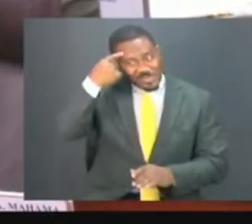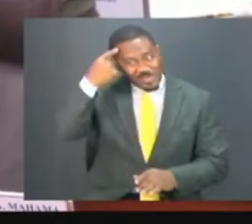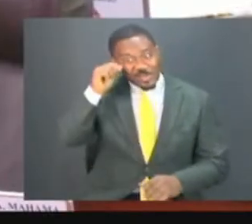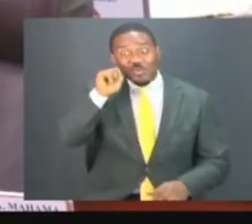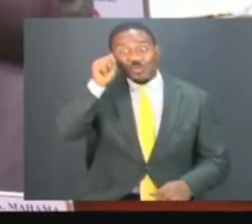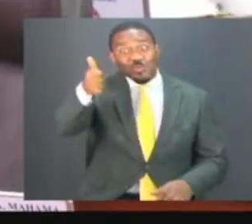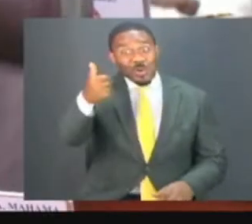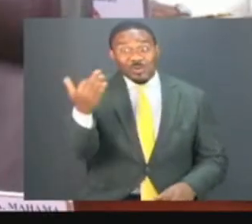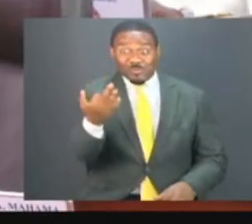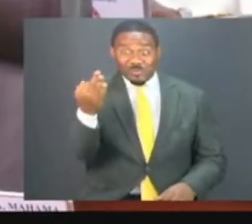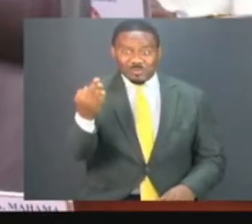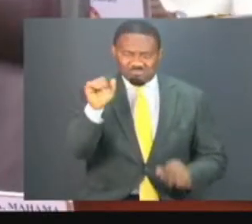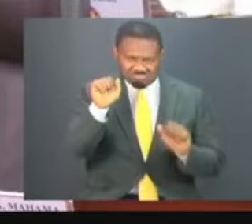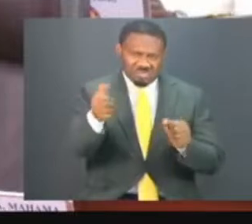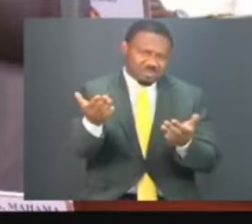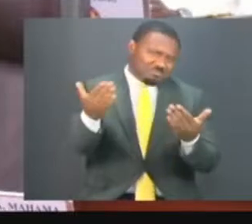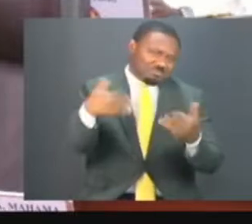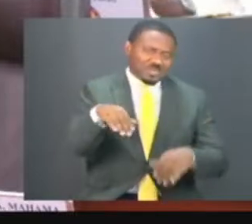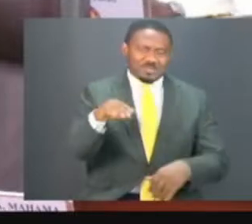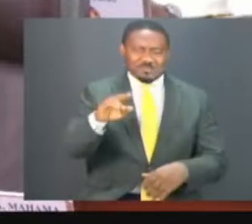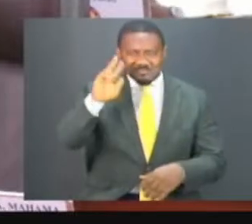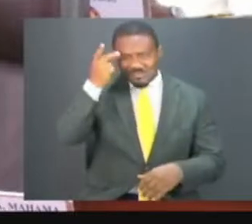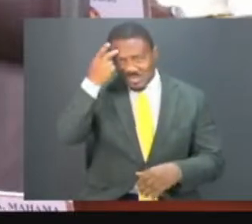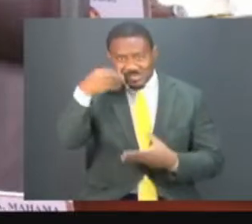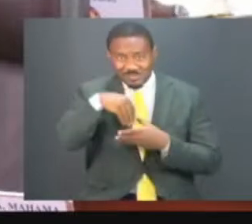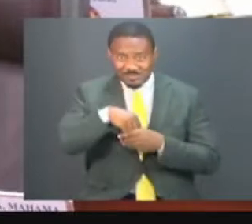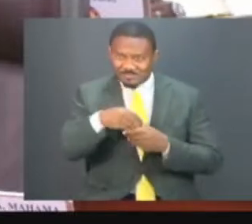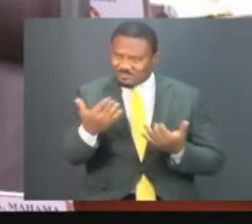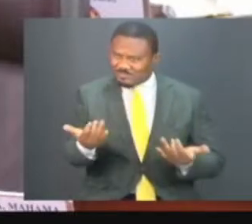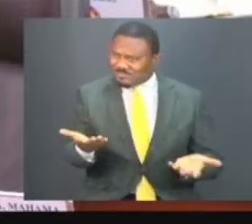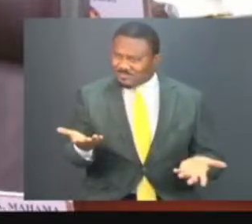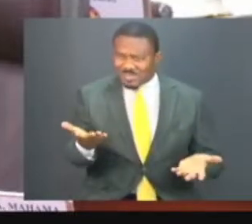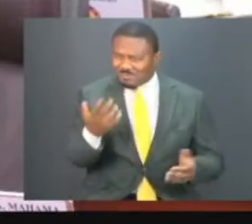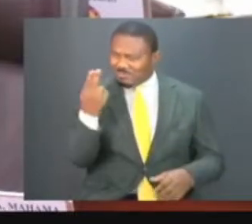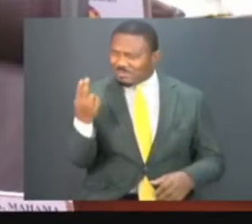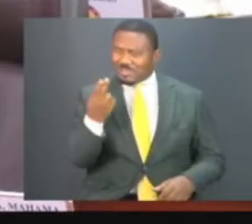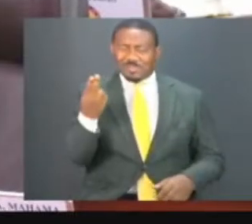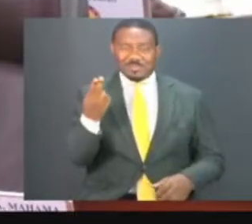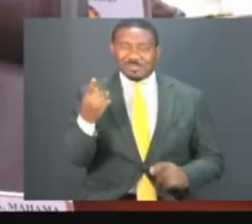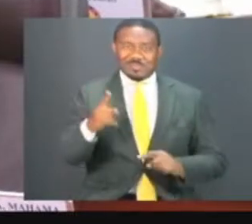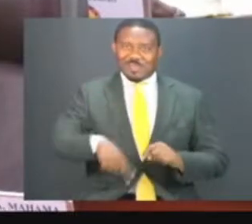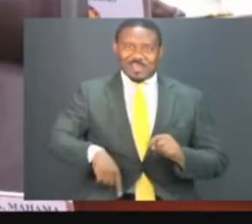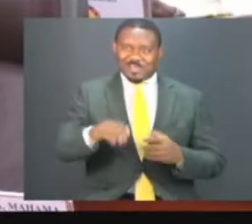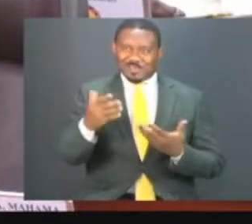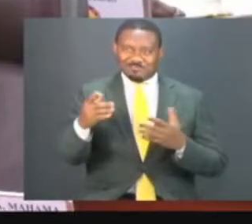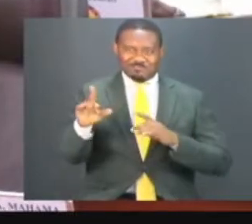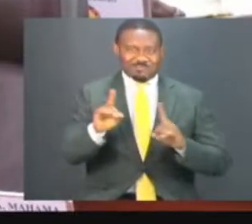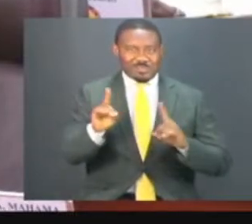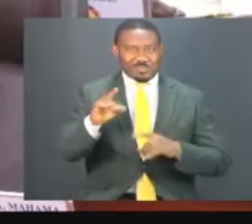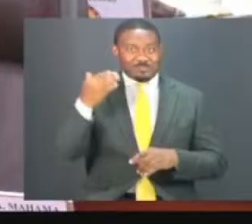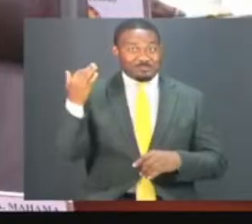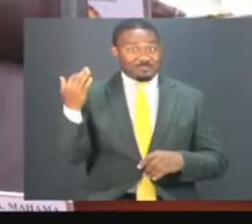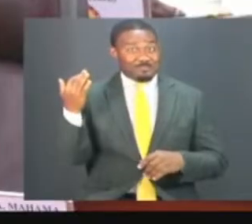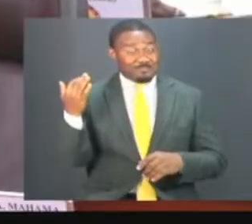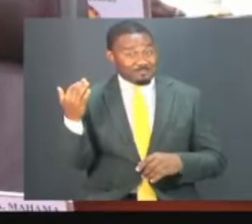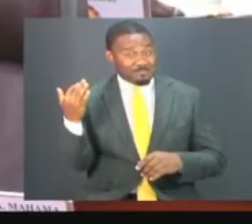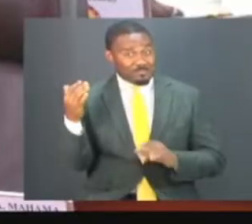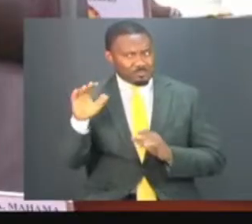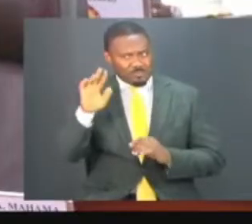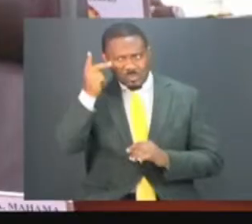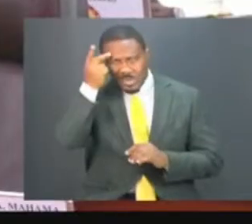wait, tomorrow you can do this. Today is so premature. So, Speaker, let's ring the bell,